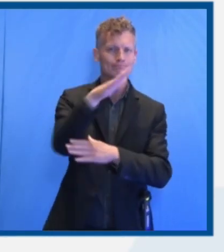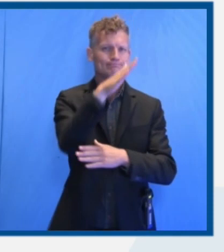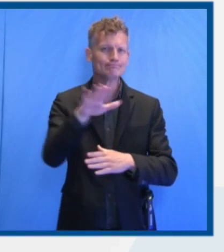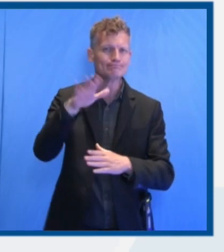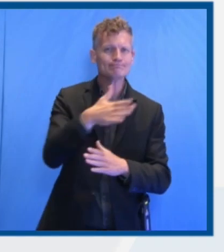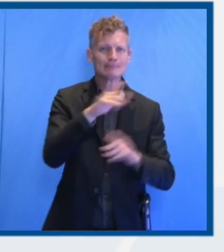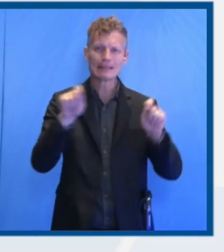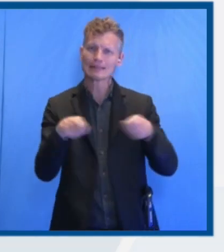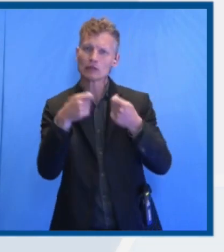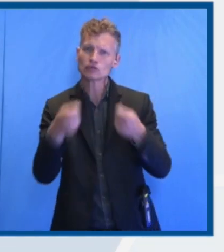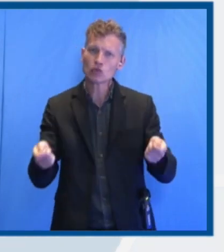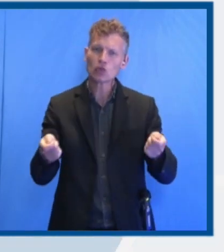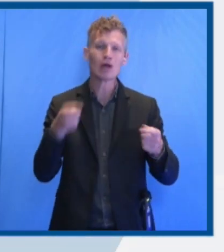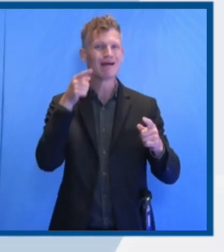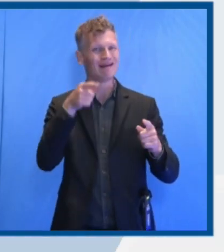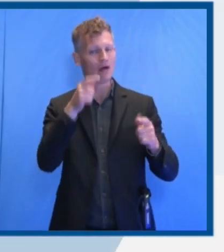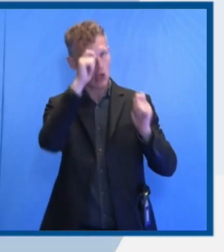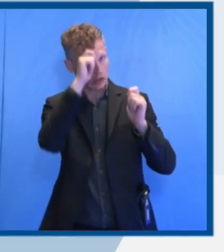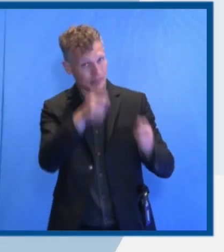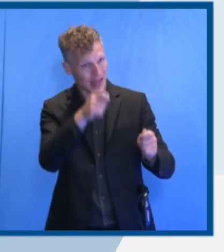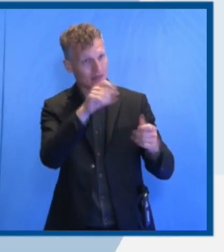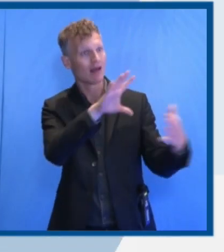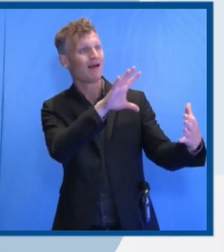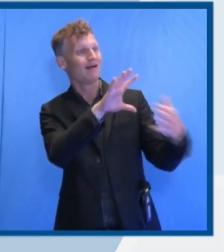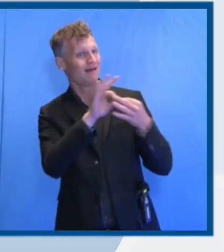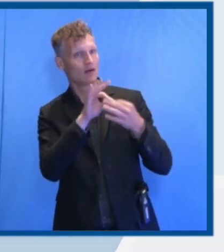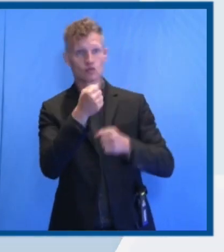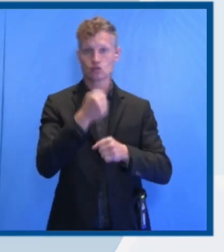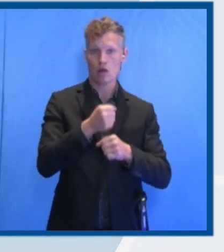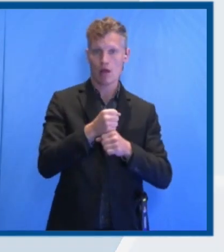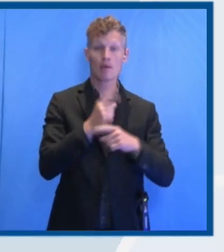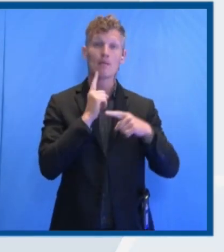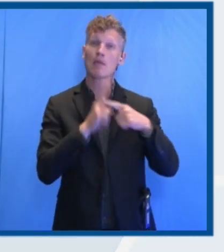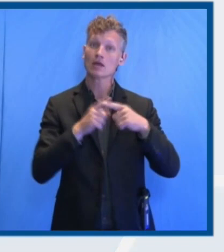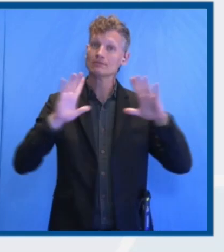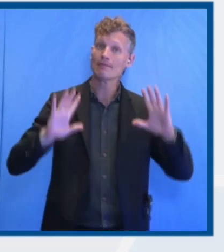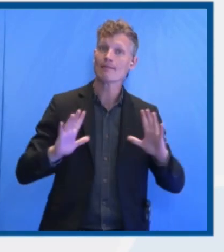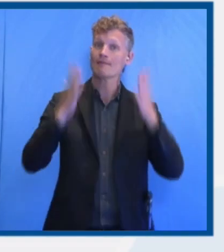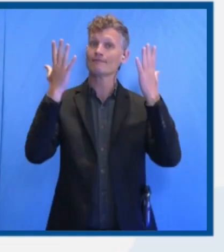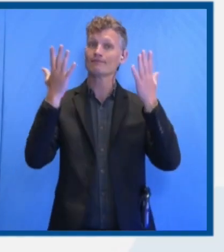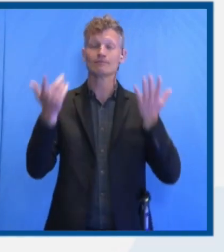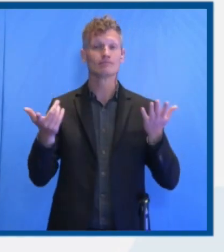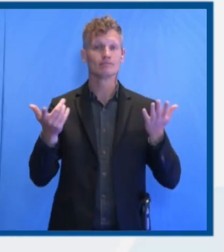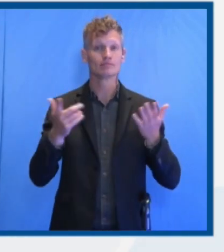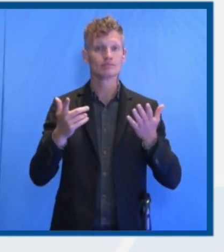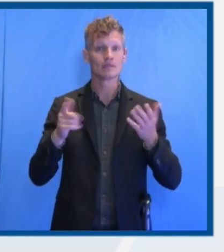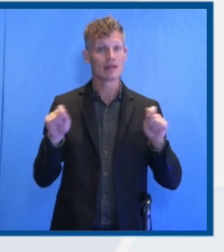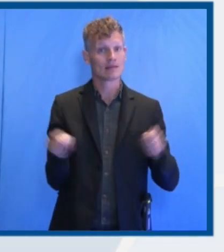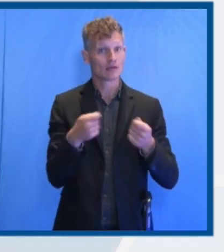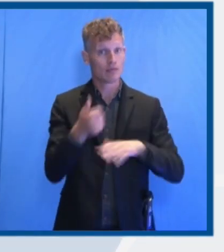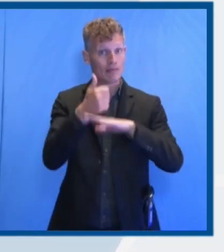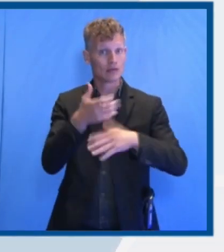doing, they bring jobs and they boost livelihoods. So nature-based solutions are among our